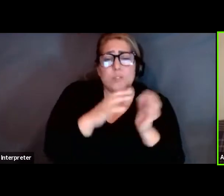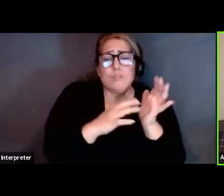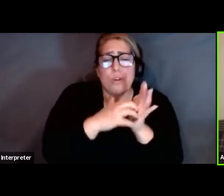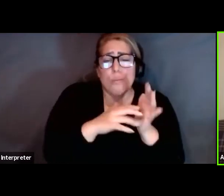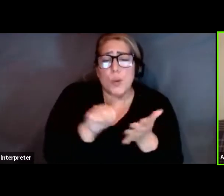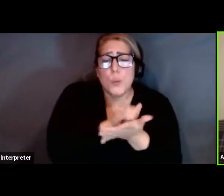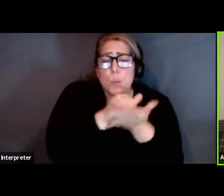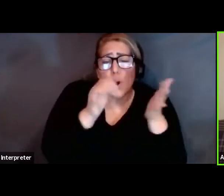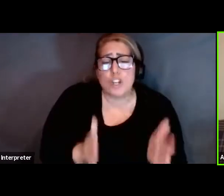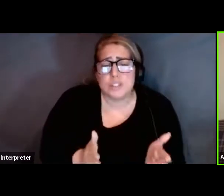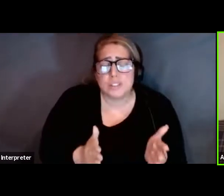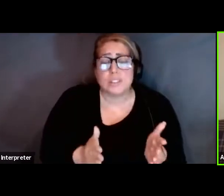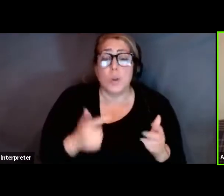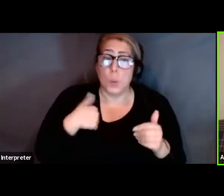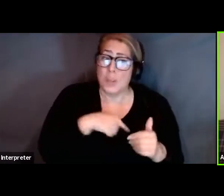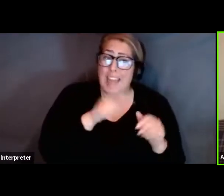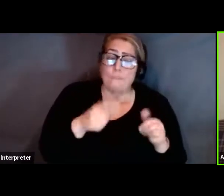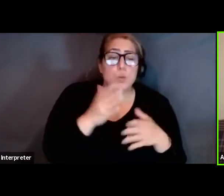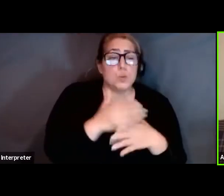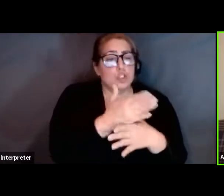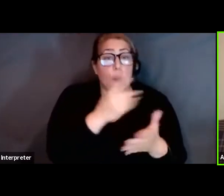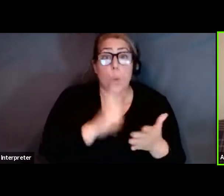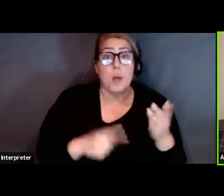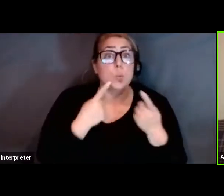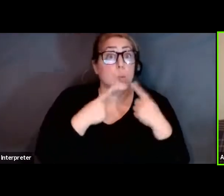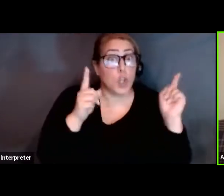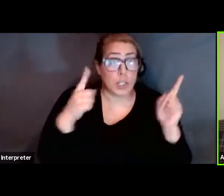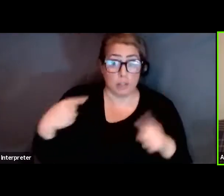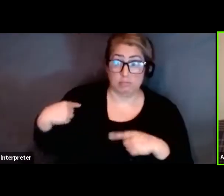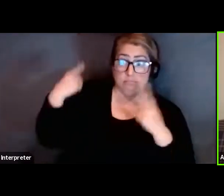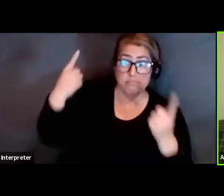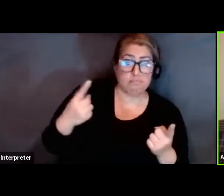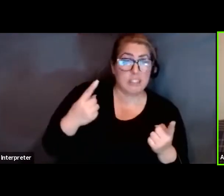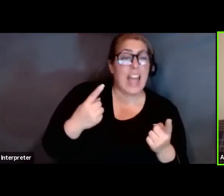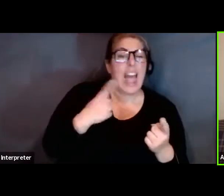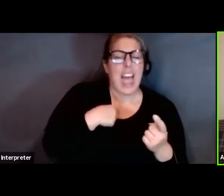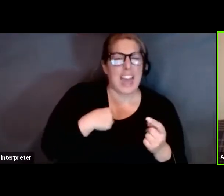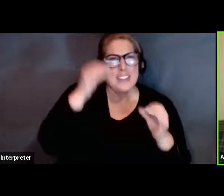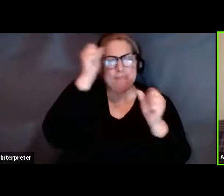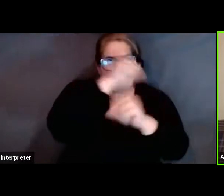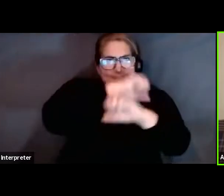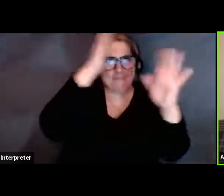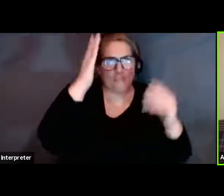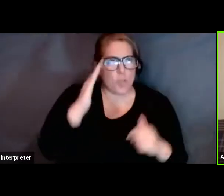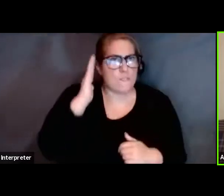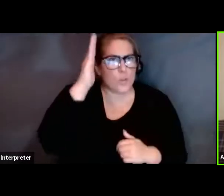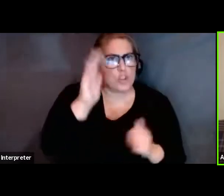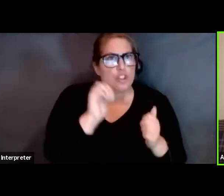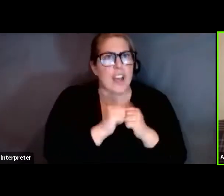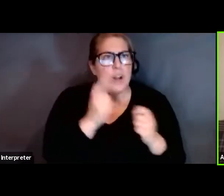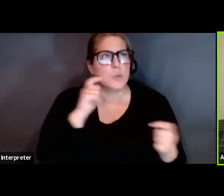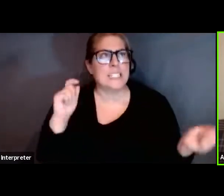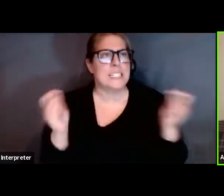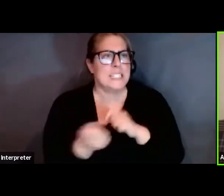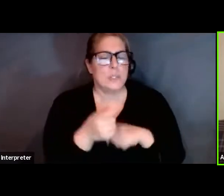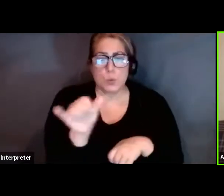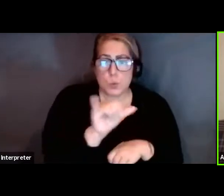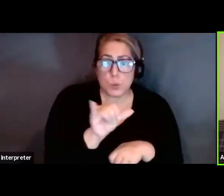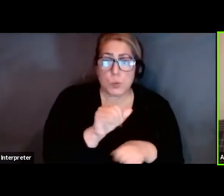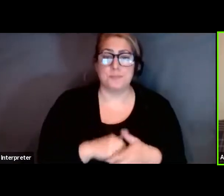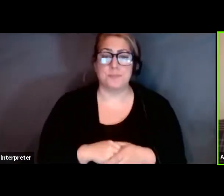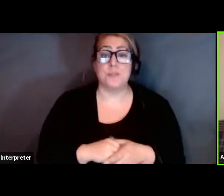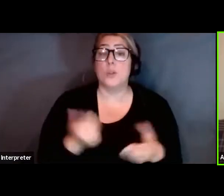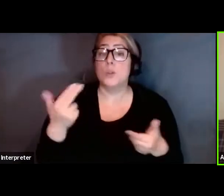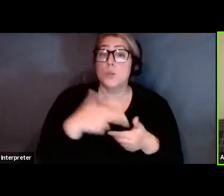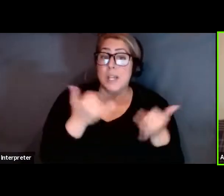share a little bit about what is working and what isn't and what some future solutions might look like. Joining me today